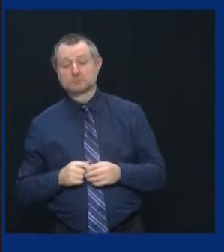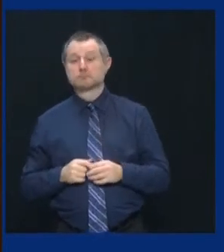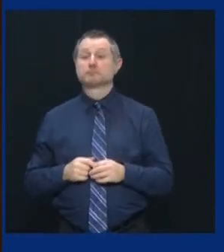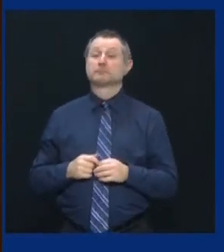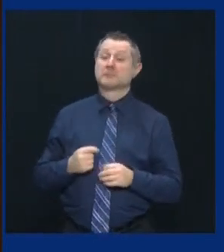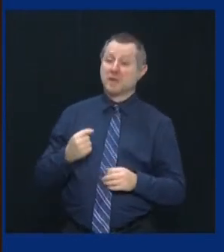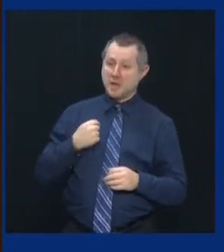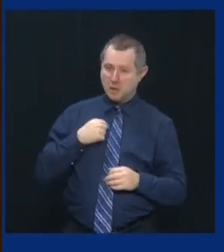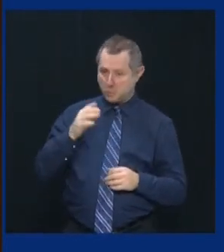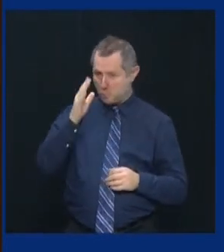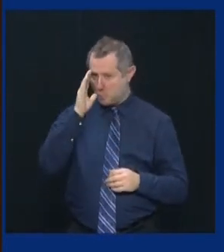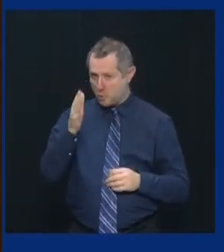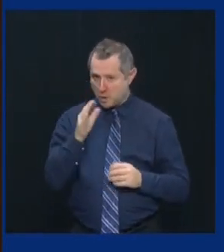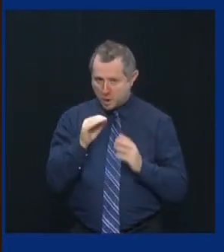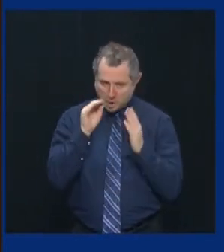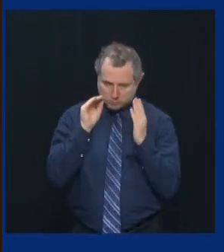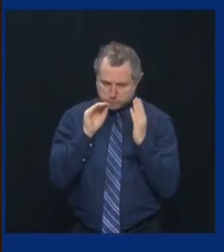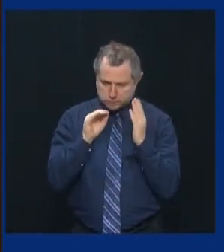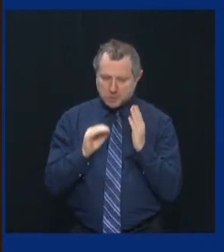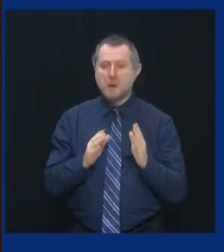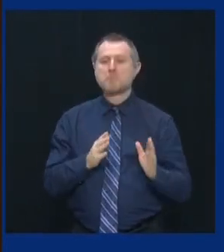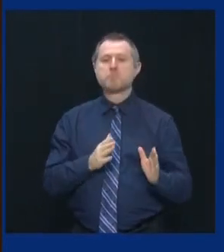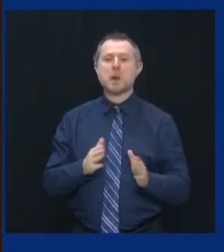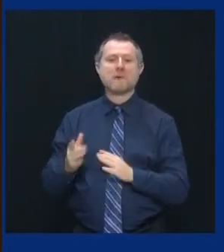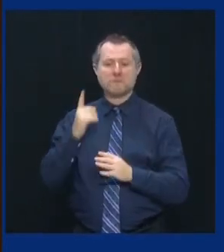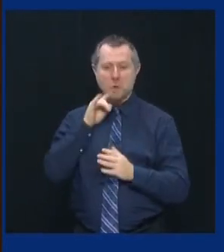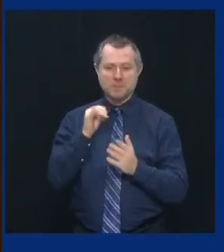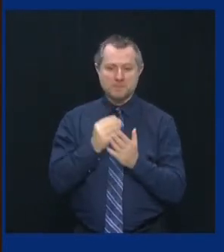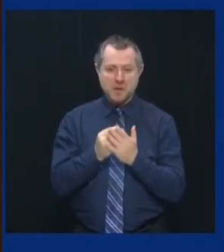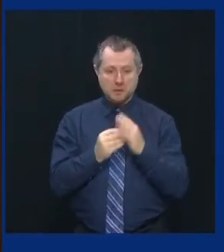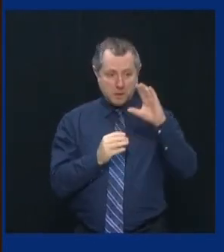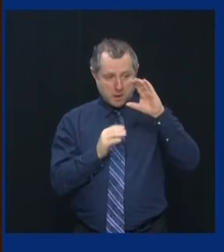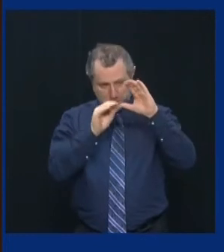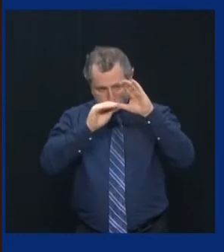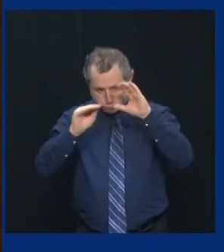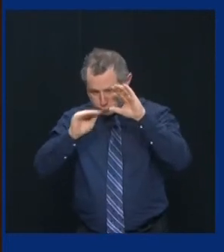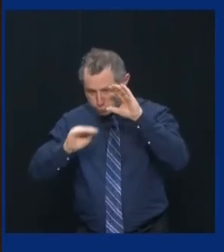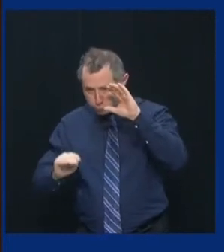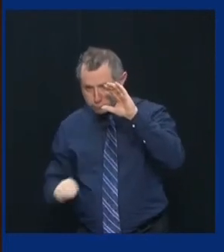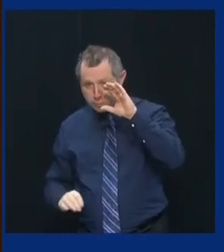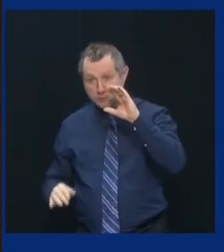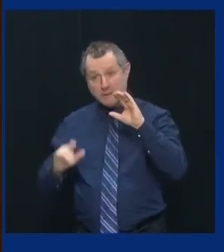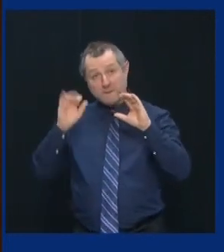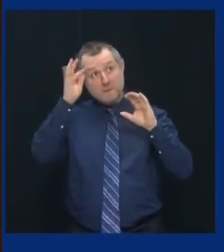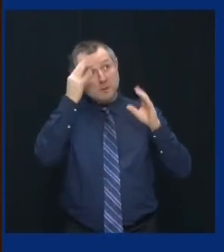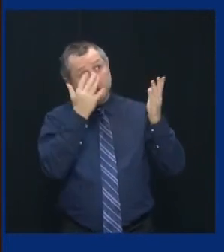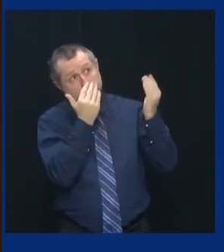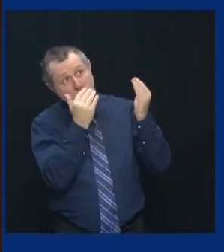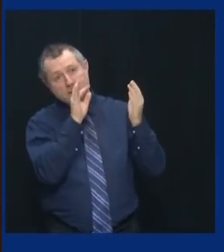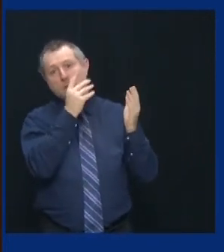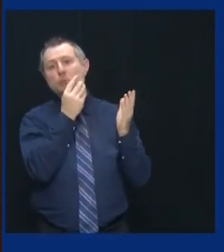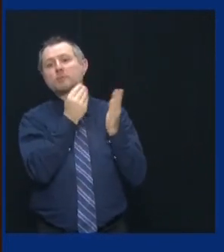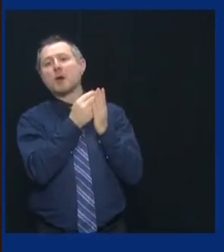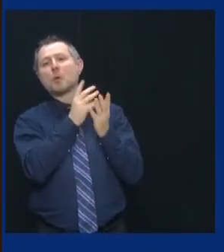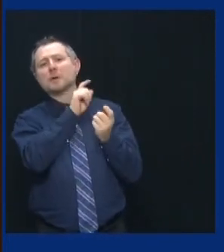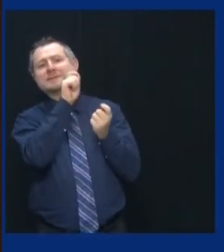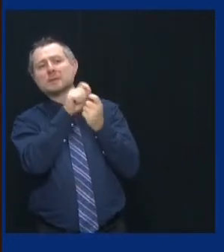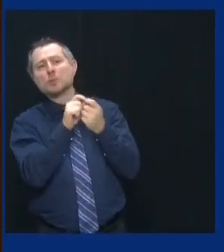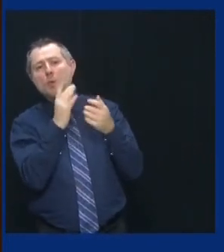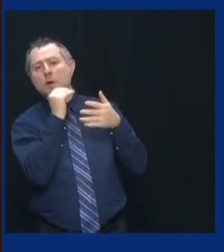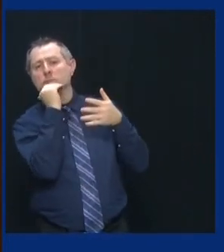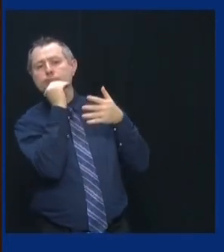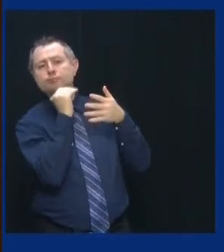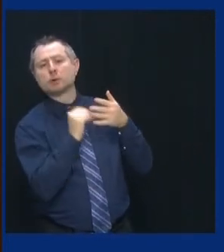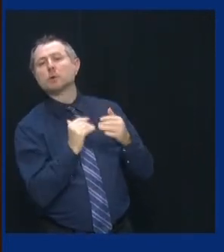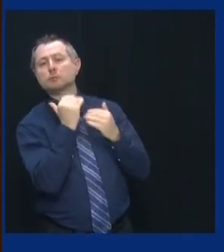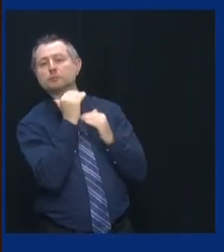develop a plan for those funds, but right now we're still waiting for the federal government to give us clear guidelines on it, also where